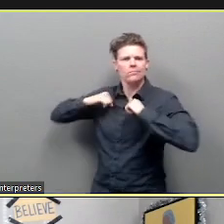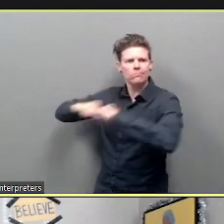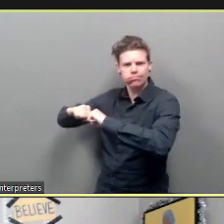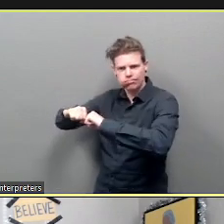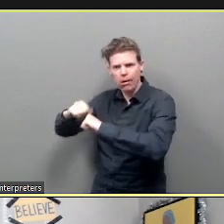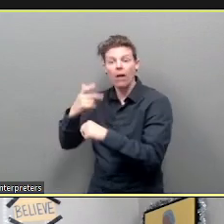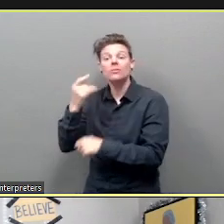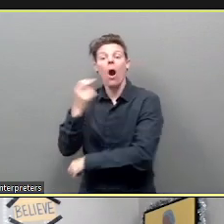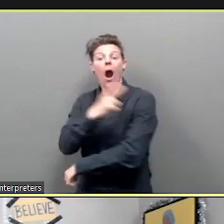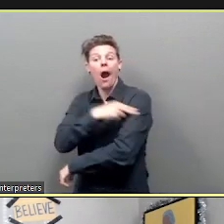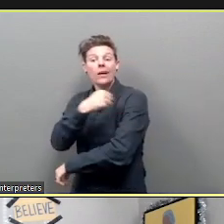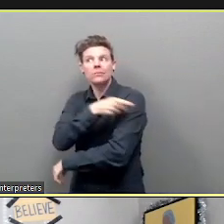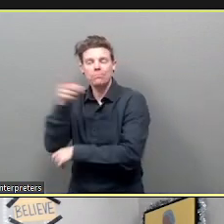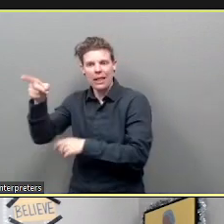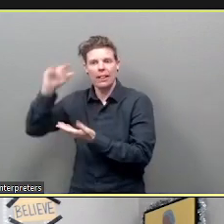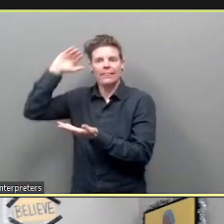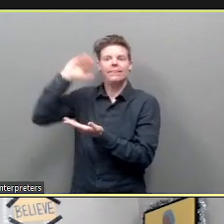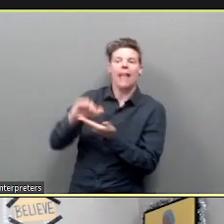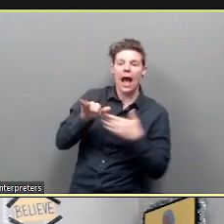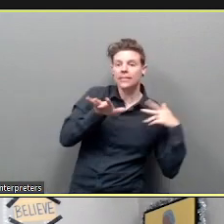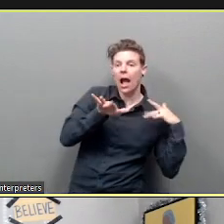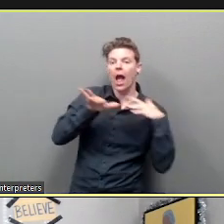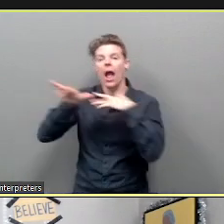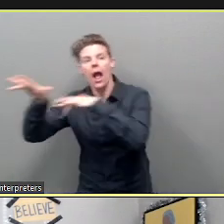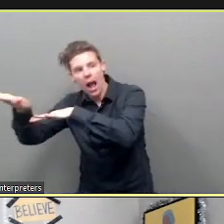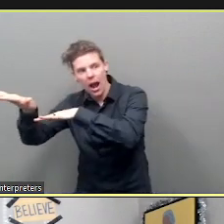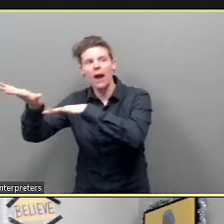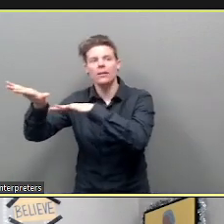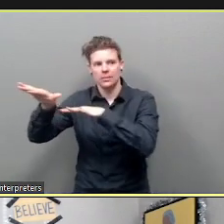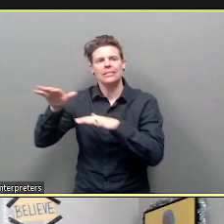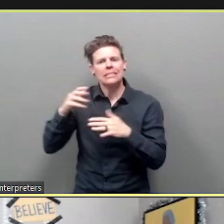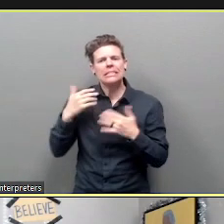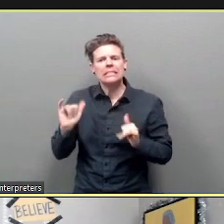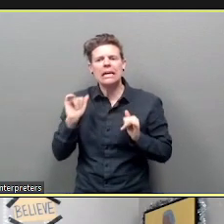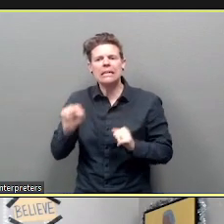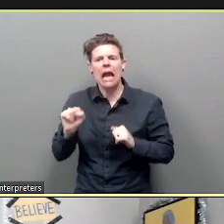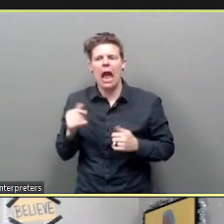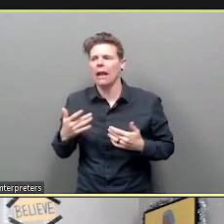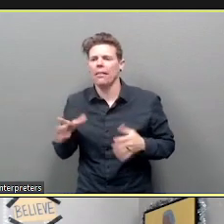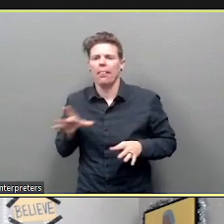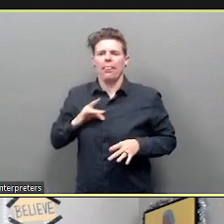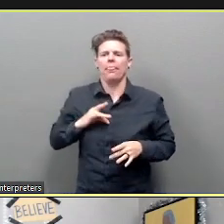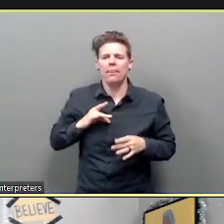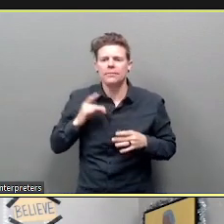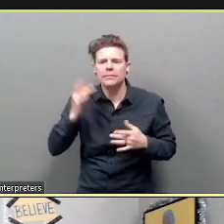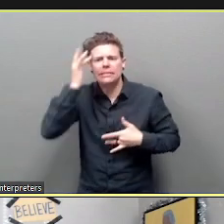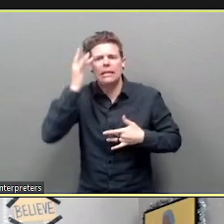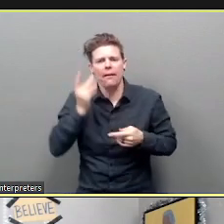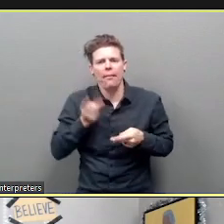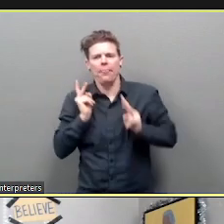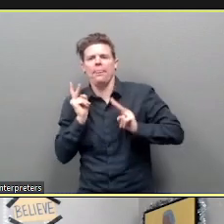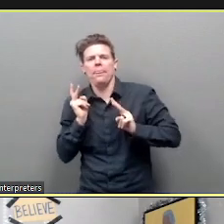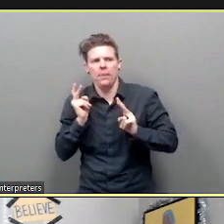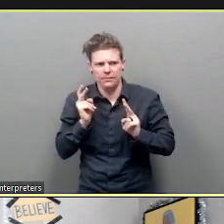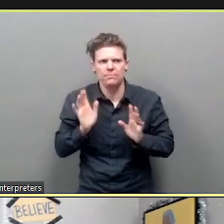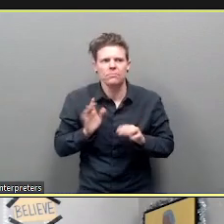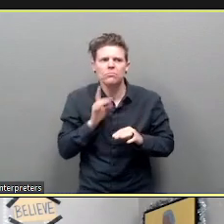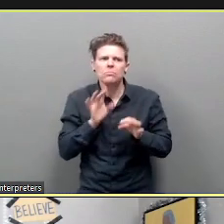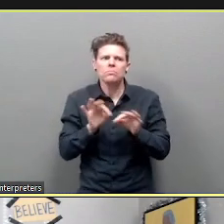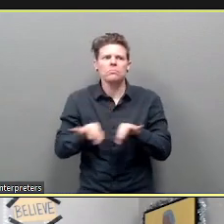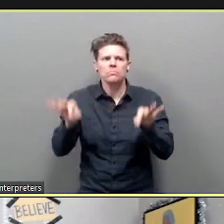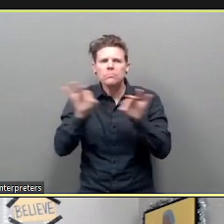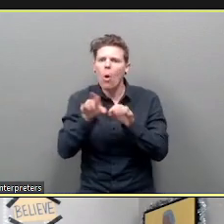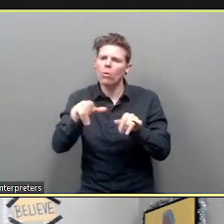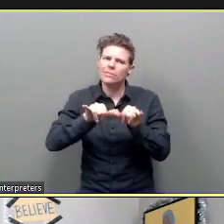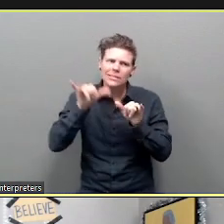you can still get breakthrough cases. So you want to stay home for 5 days. Remember that when you stay at home, you want to